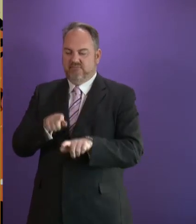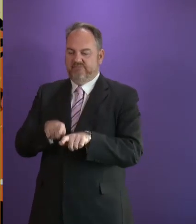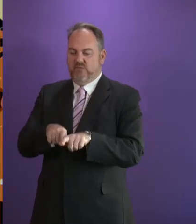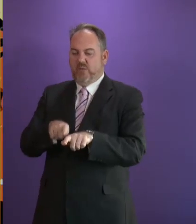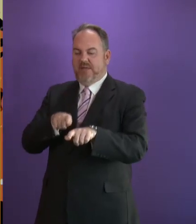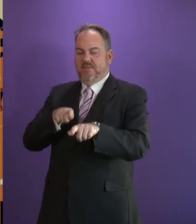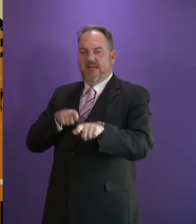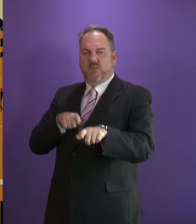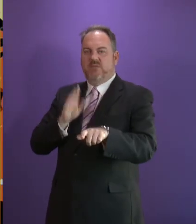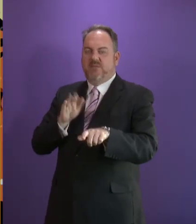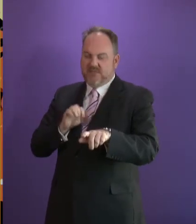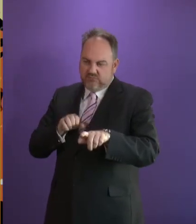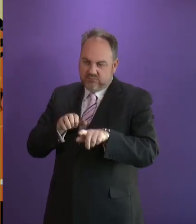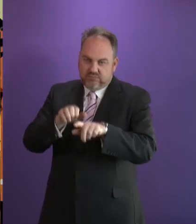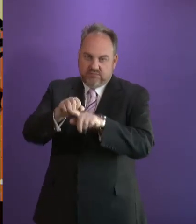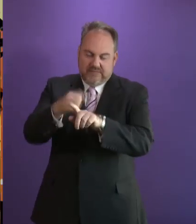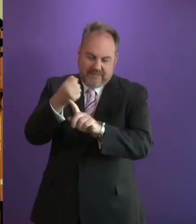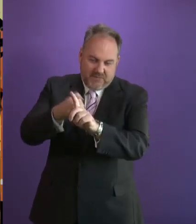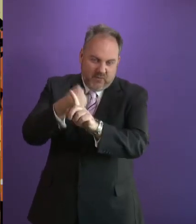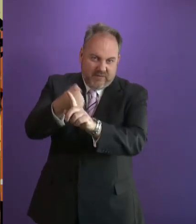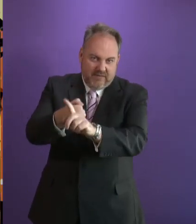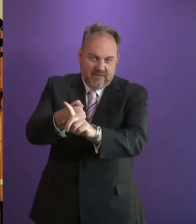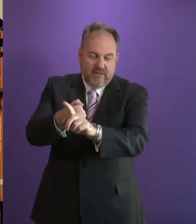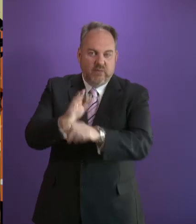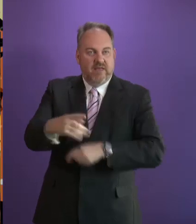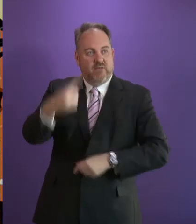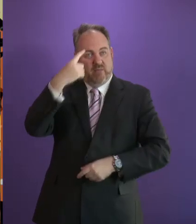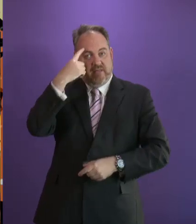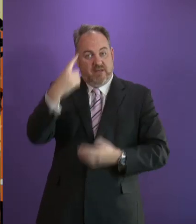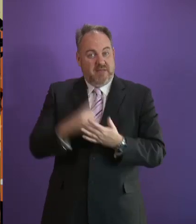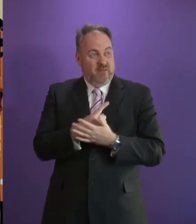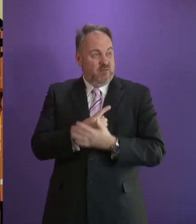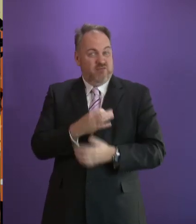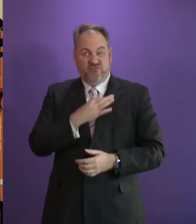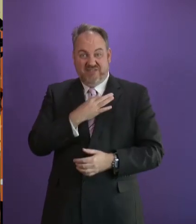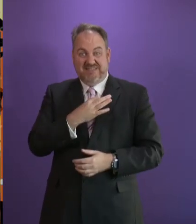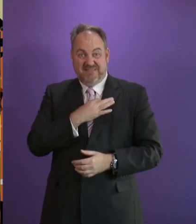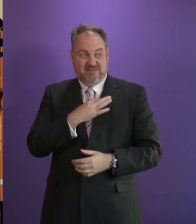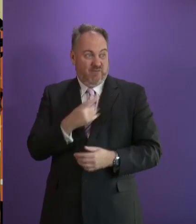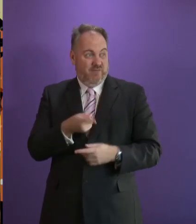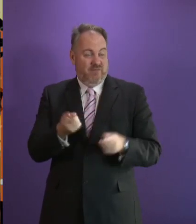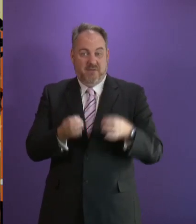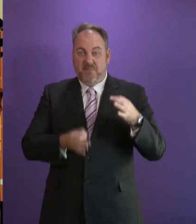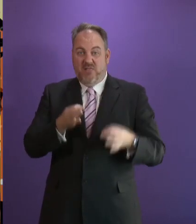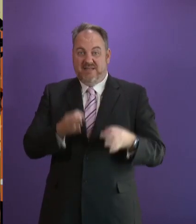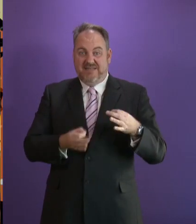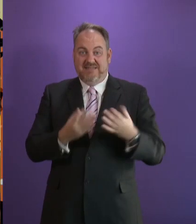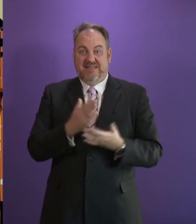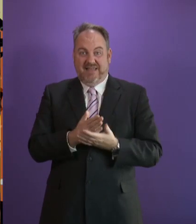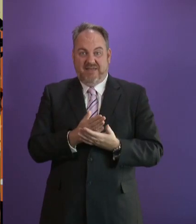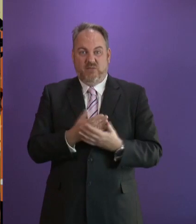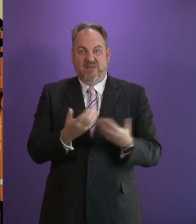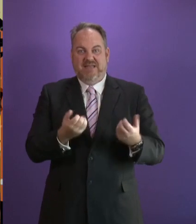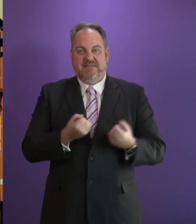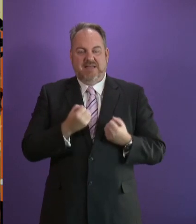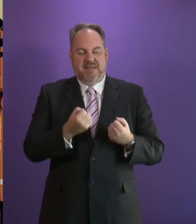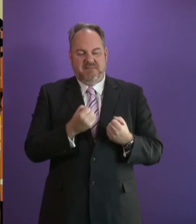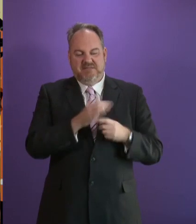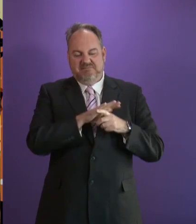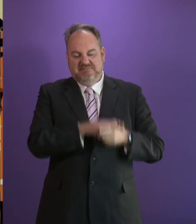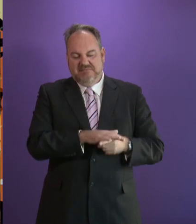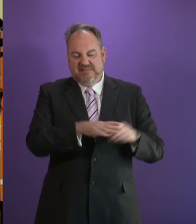at politics right now to see what can happen and the risk to rolling back into a darker negative politics.